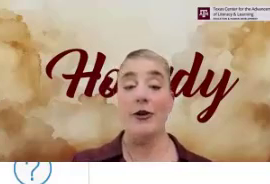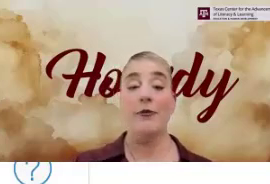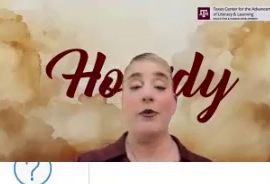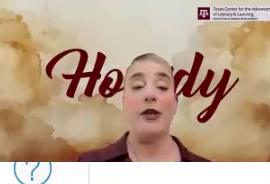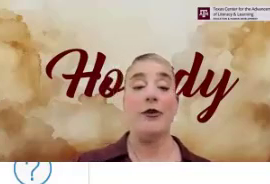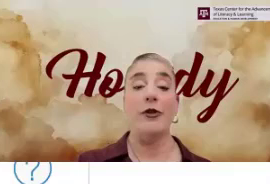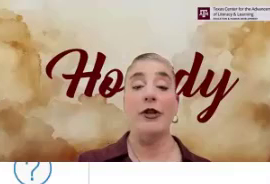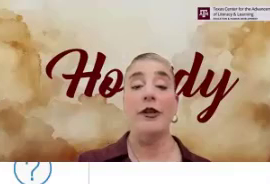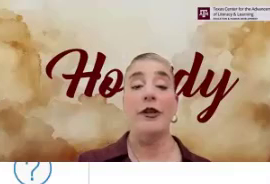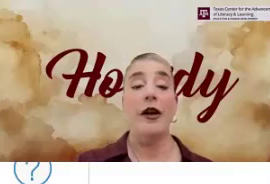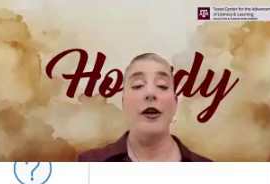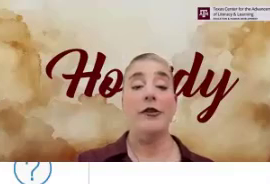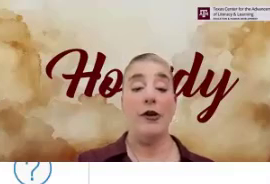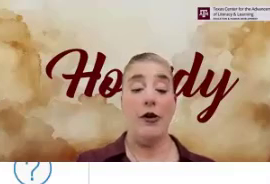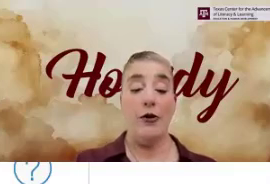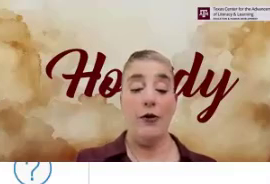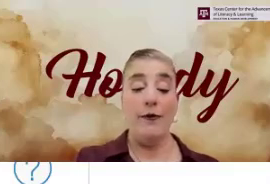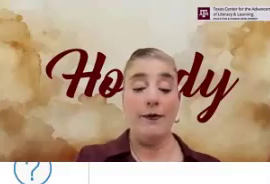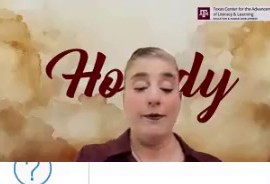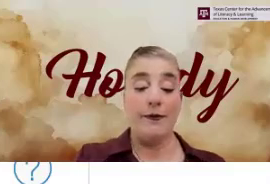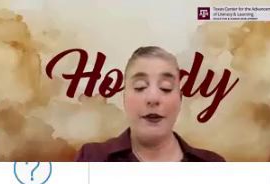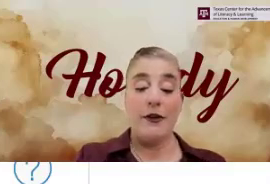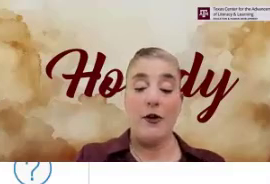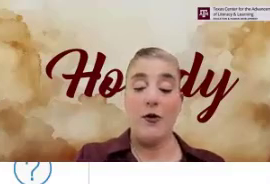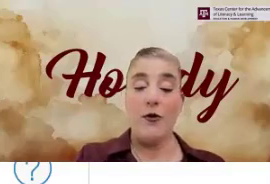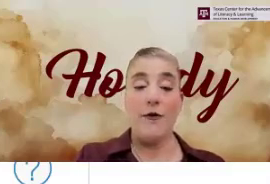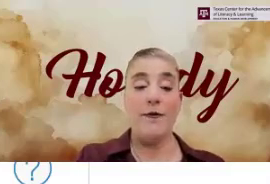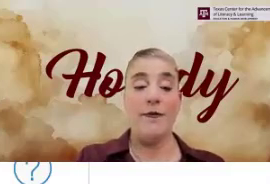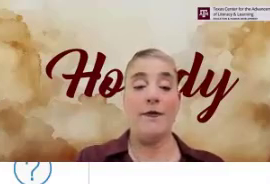add here, but we could. So,